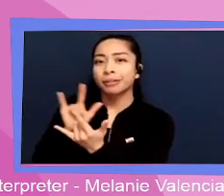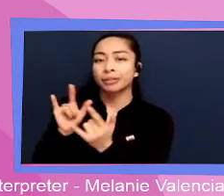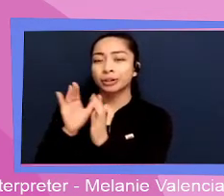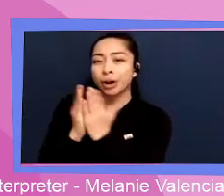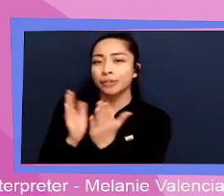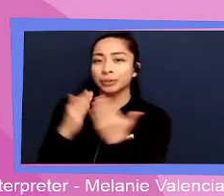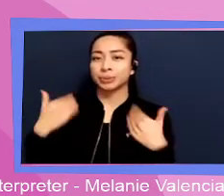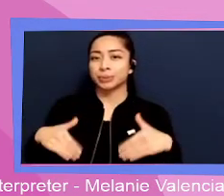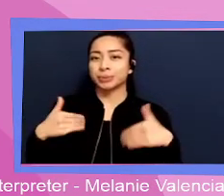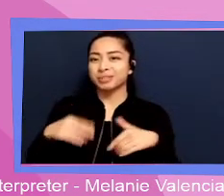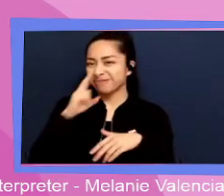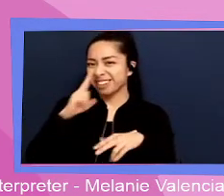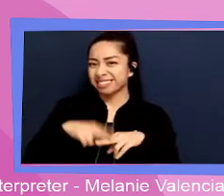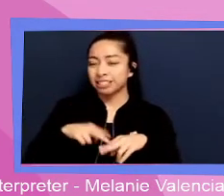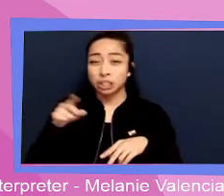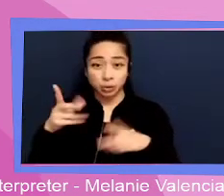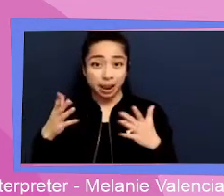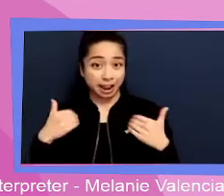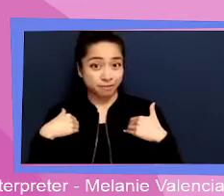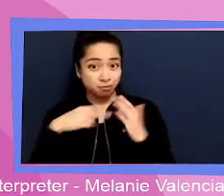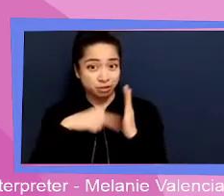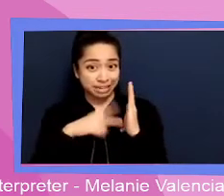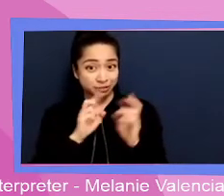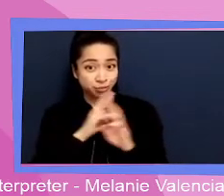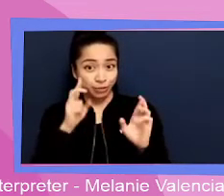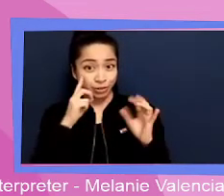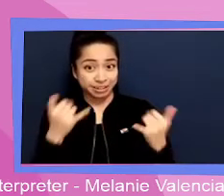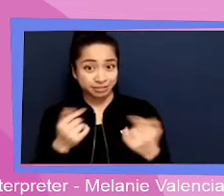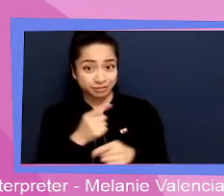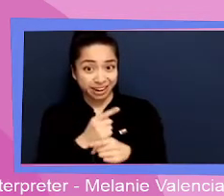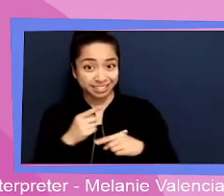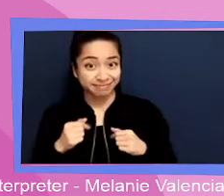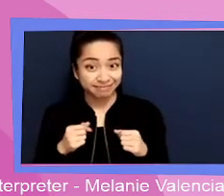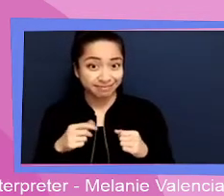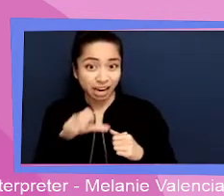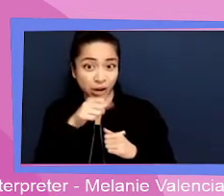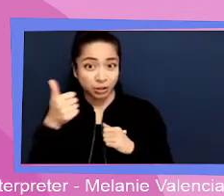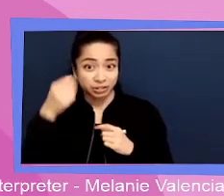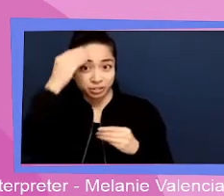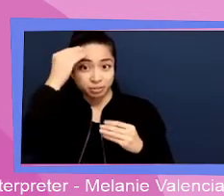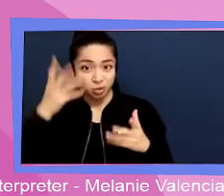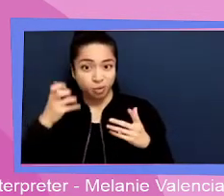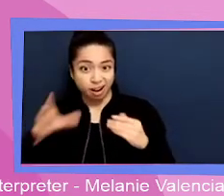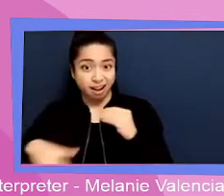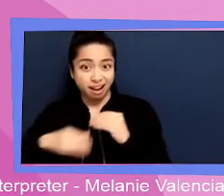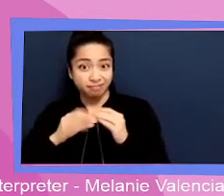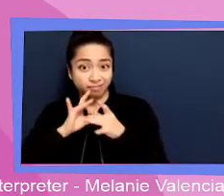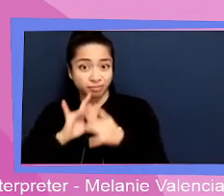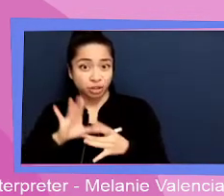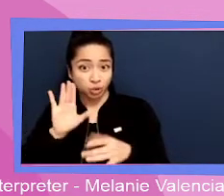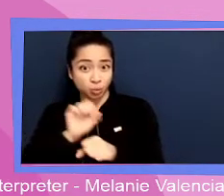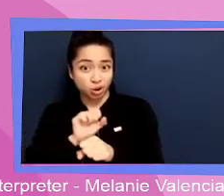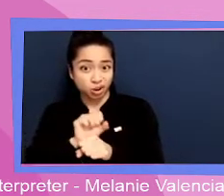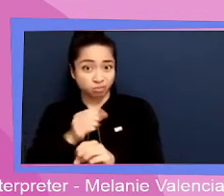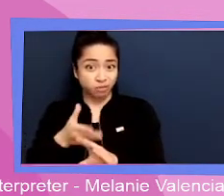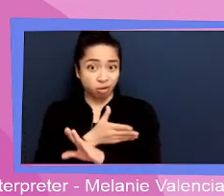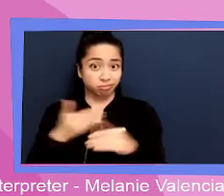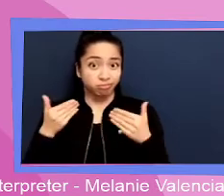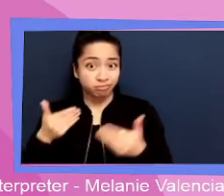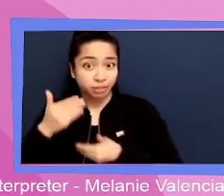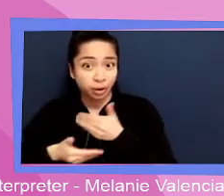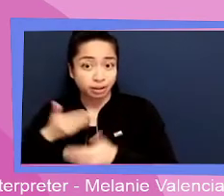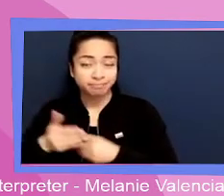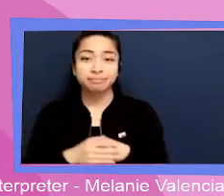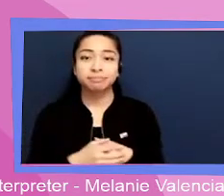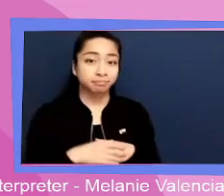a reading prepared for us today. Is there anything else you want to tell us about your work before we get to that? Yeah, thank